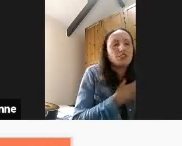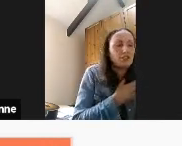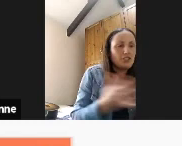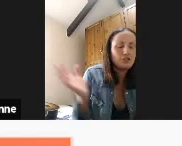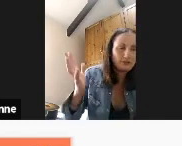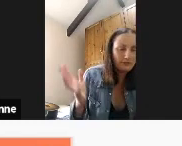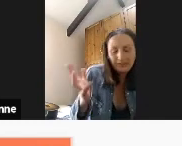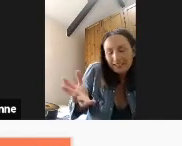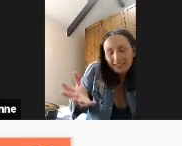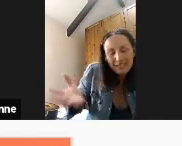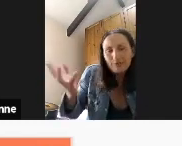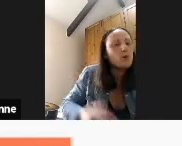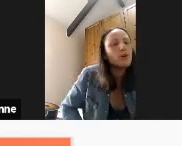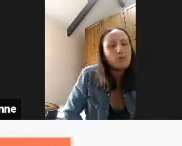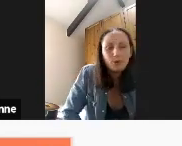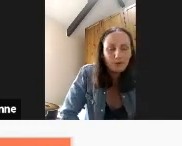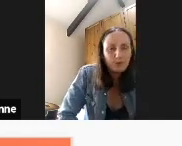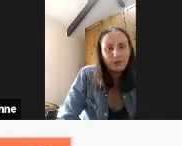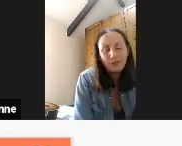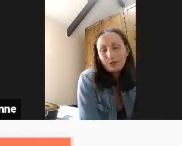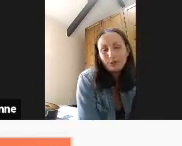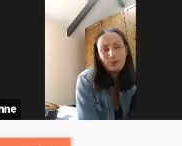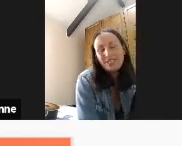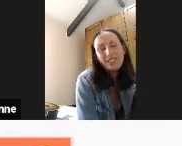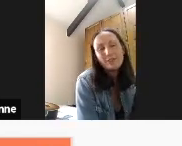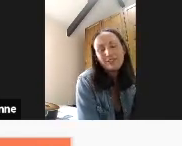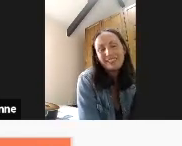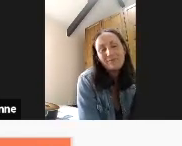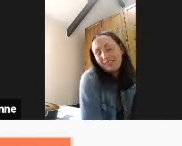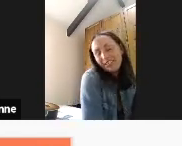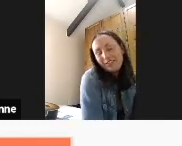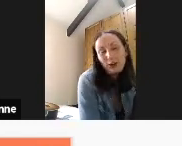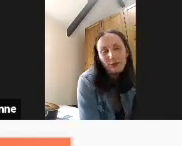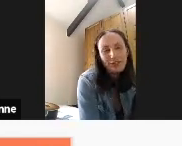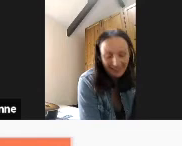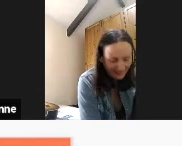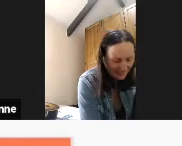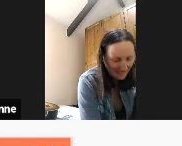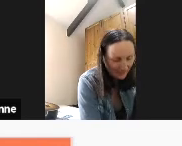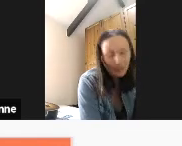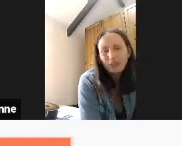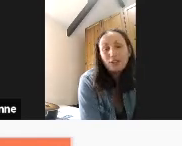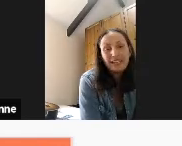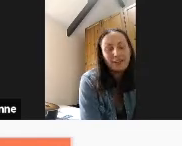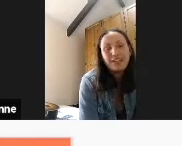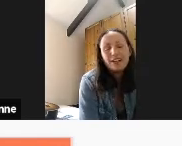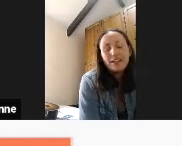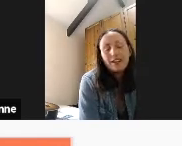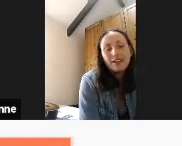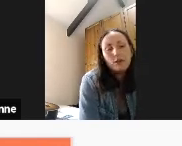knowledge is just even more important than building the tools themselves. And, you know, COVID in the first